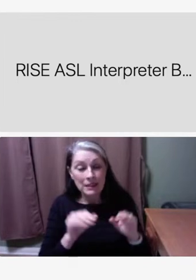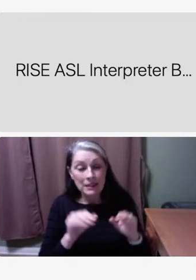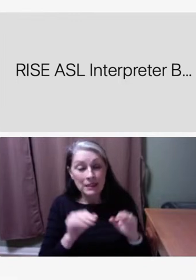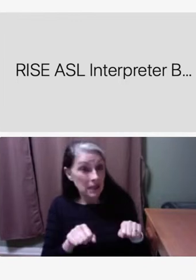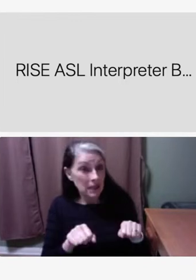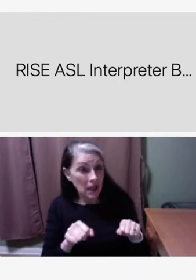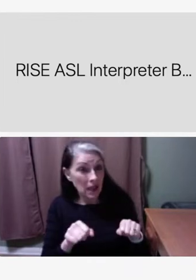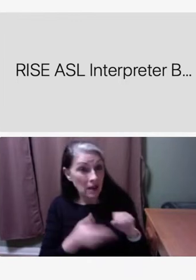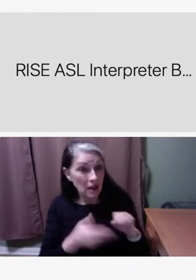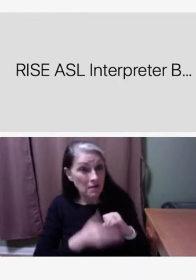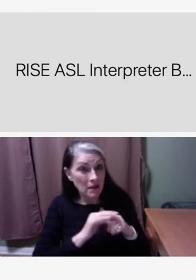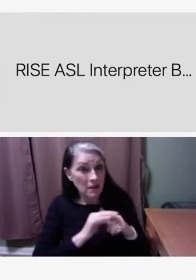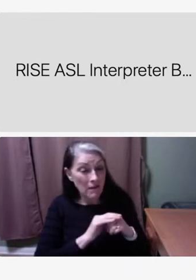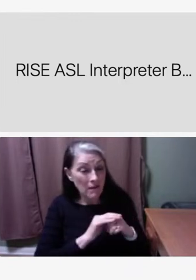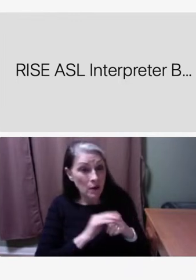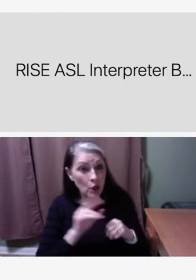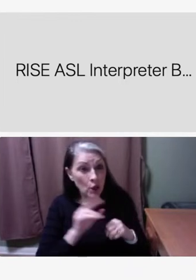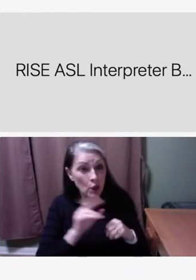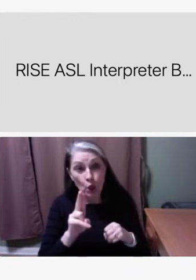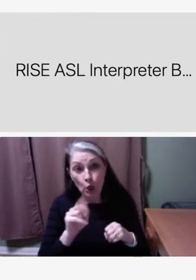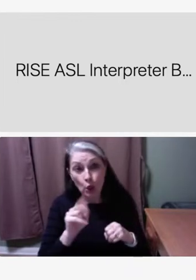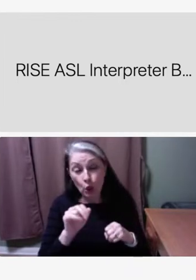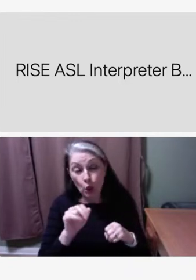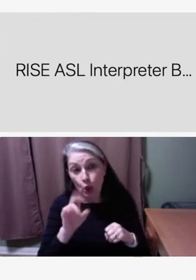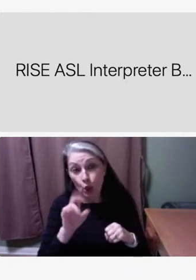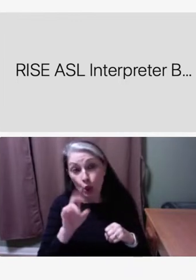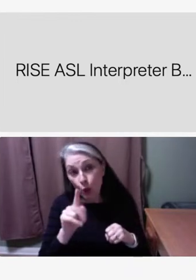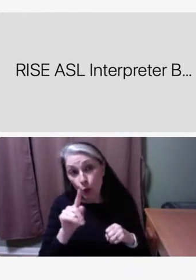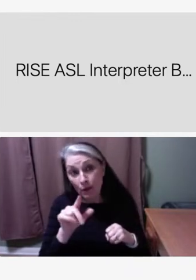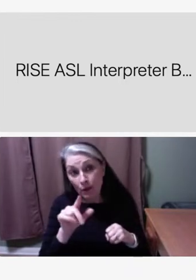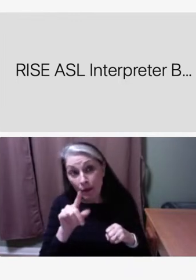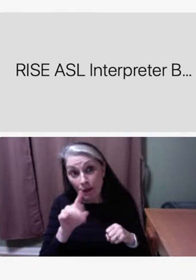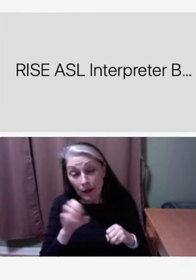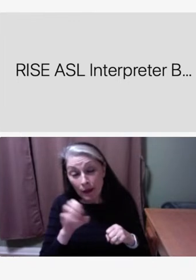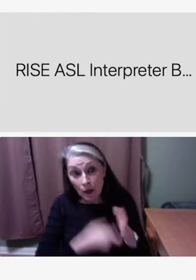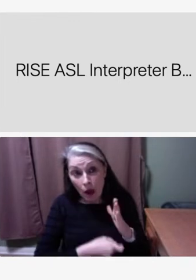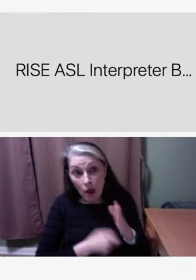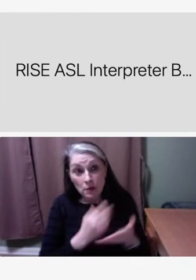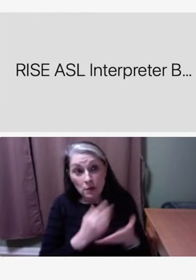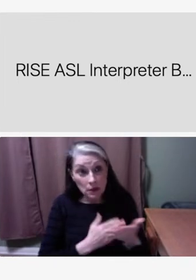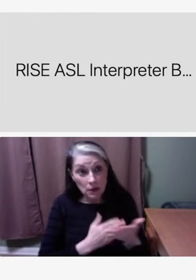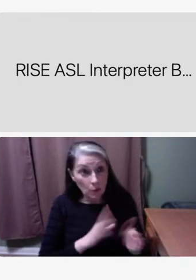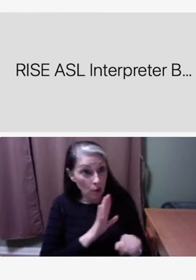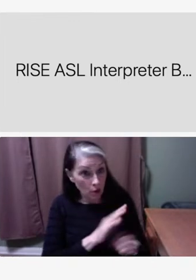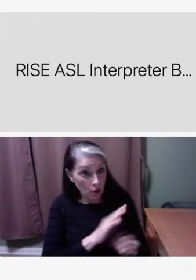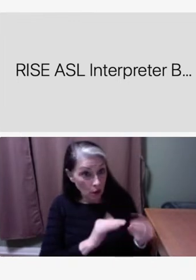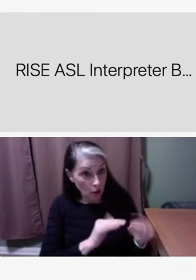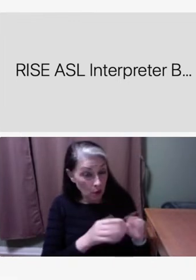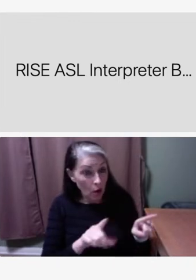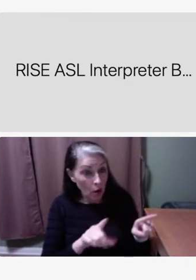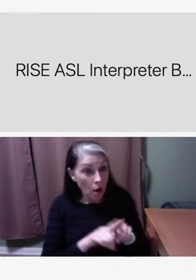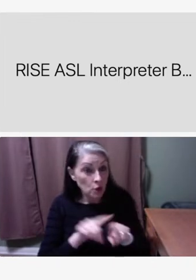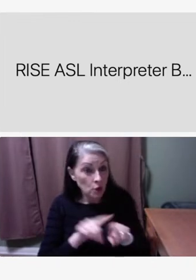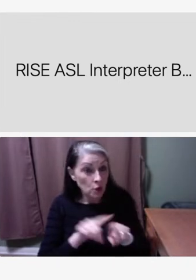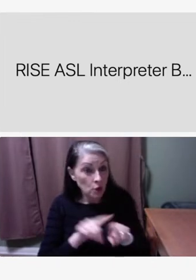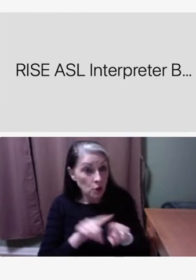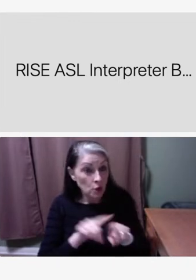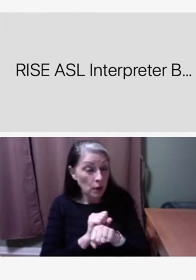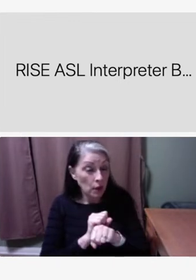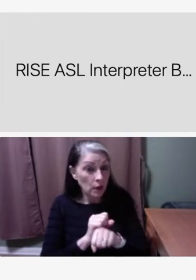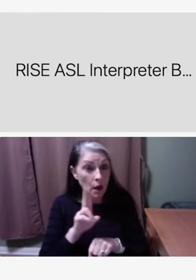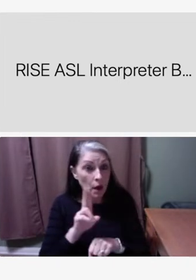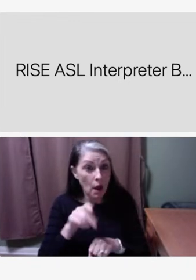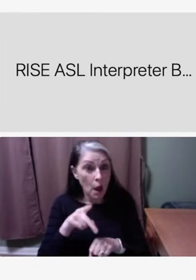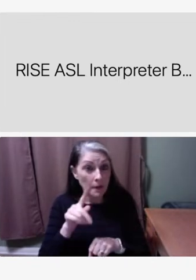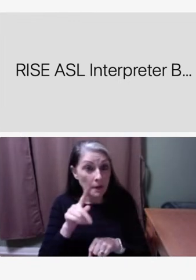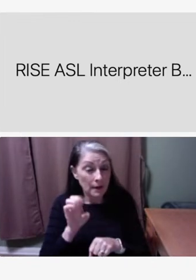cost, because some of it will serve their community as well. And the other thing we're working on is we're actually updating our facility use fee, so